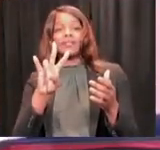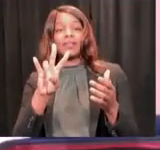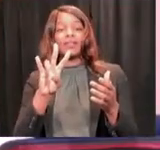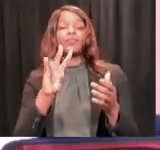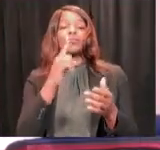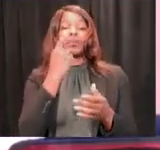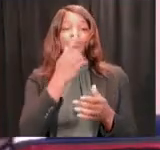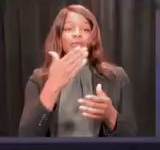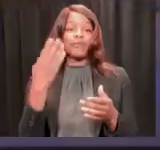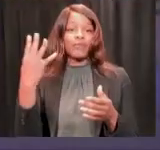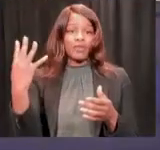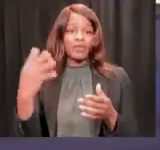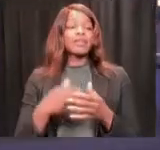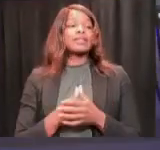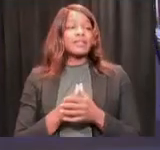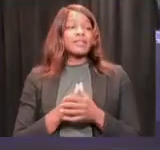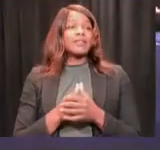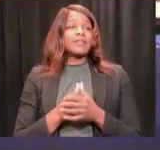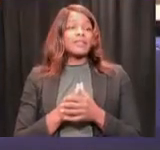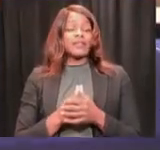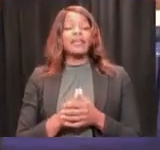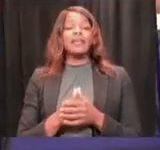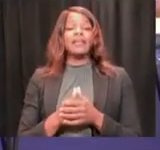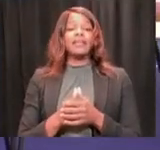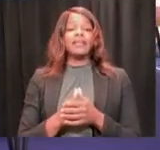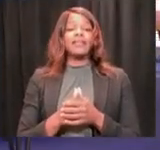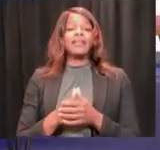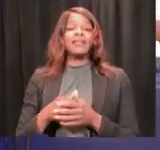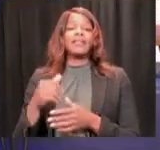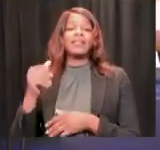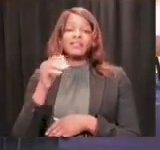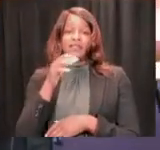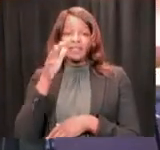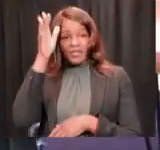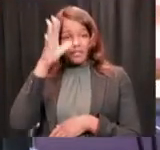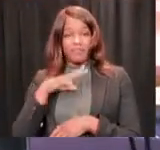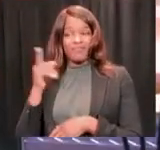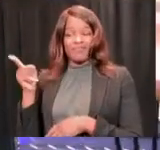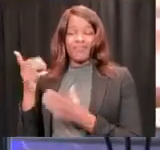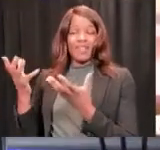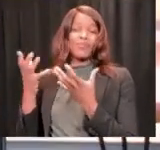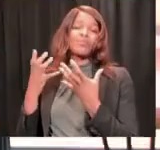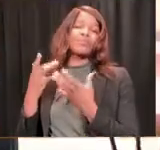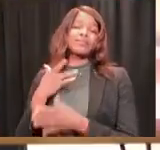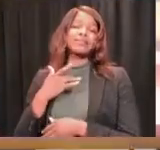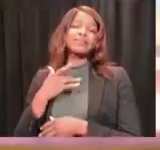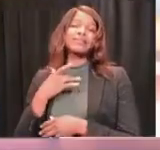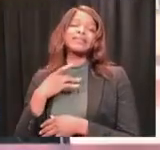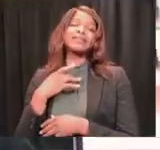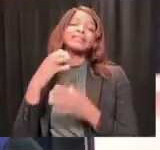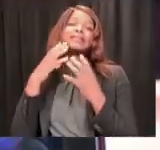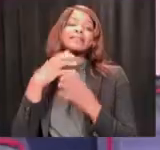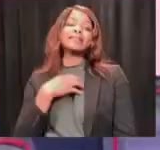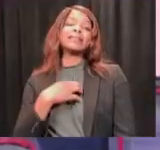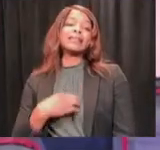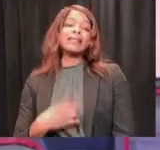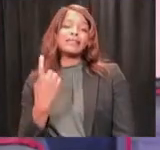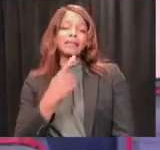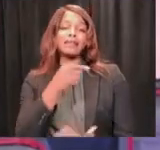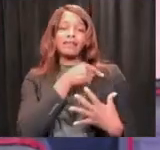right? This is Joseph. But Joseph is longing for something like this. He's longing for a place where he can find